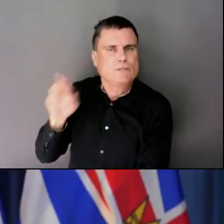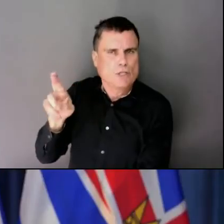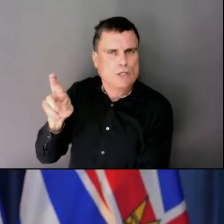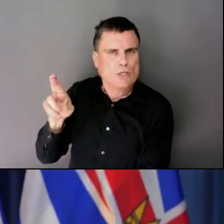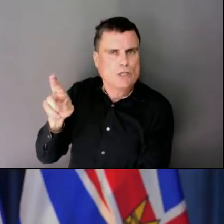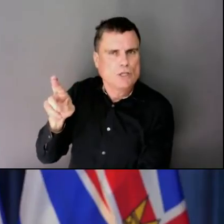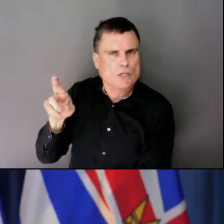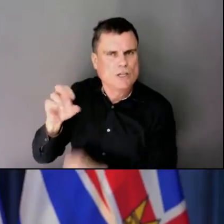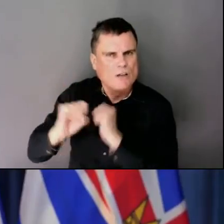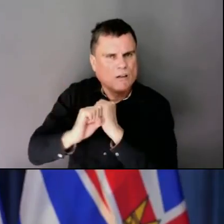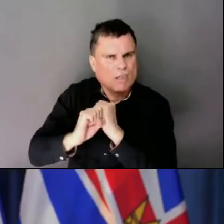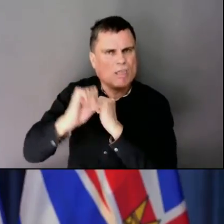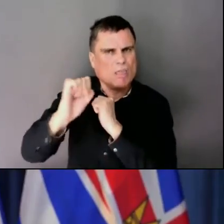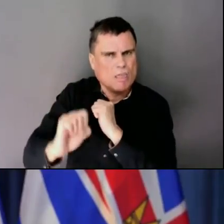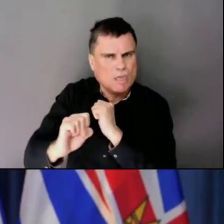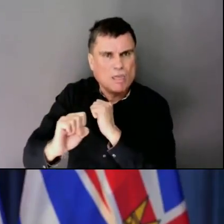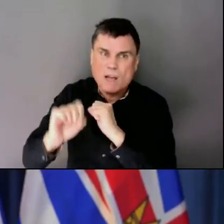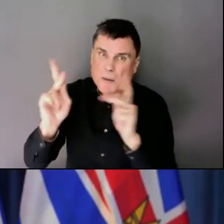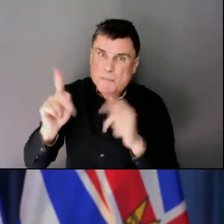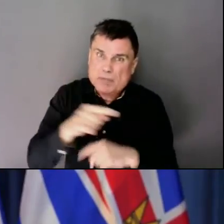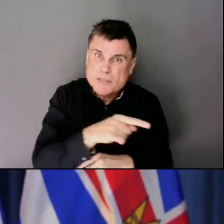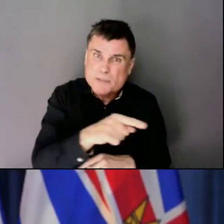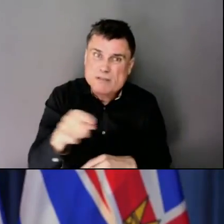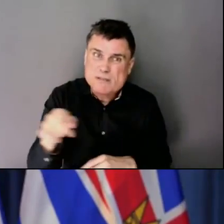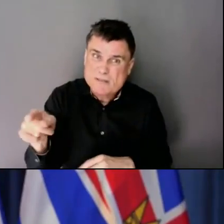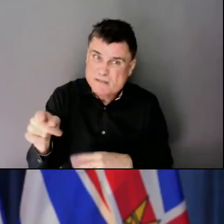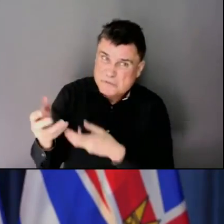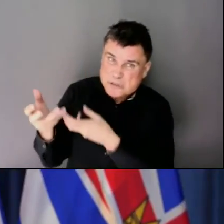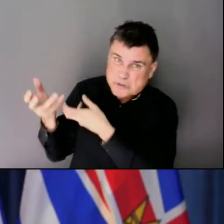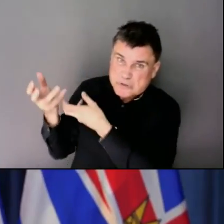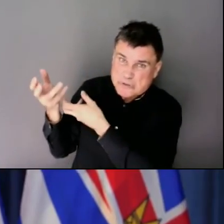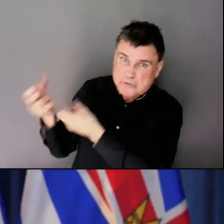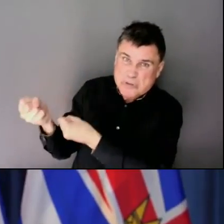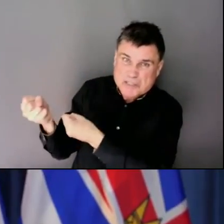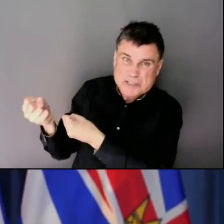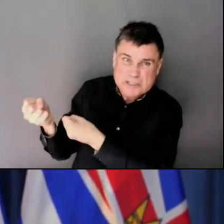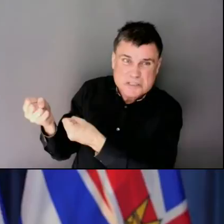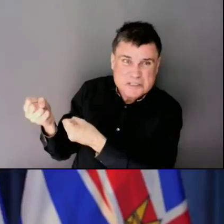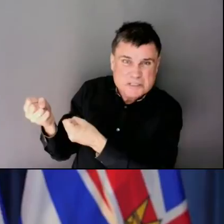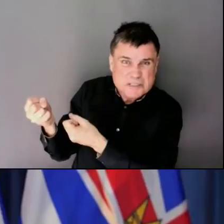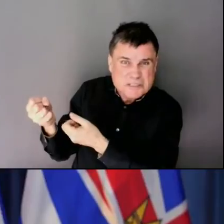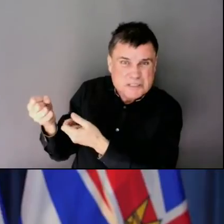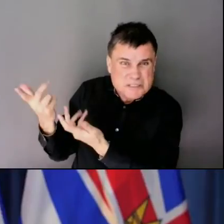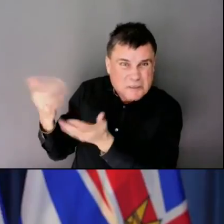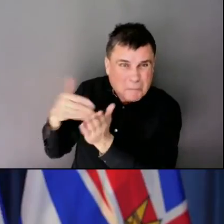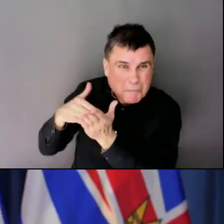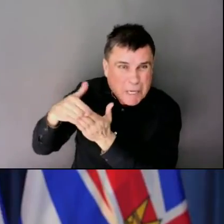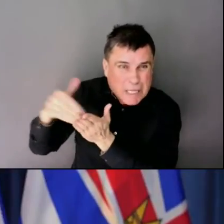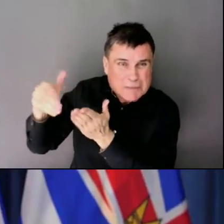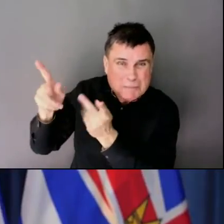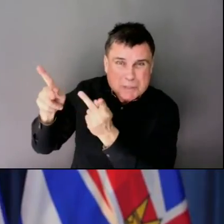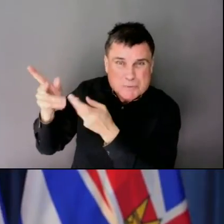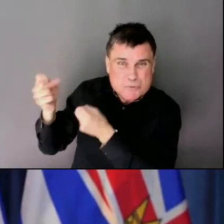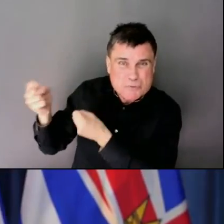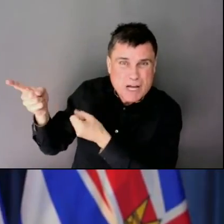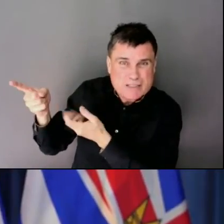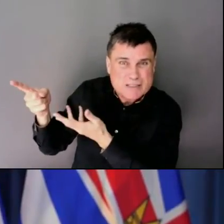that we will be able to get the 7.4 million doses needed in order to implement this